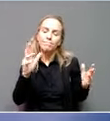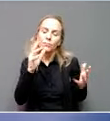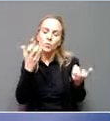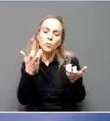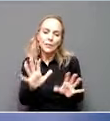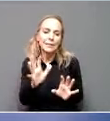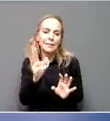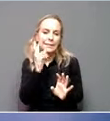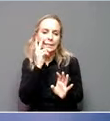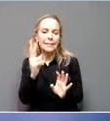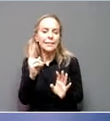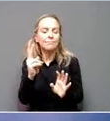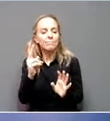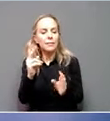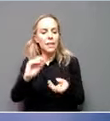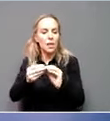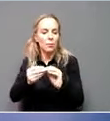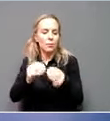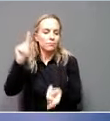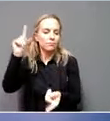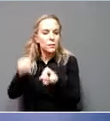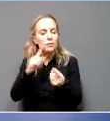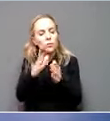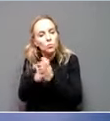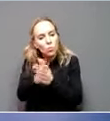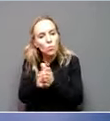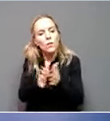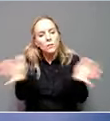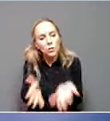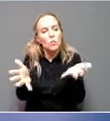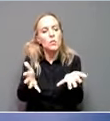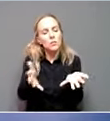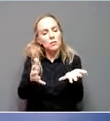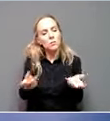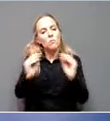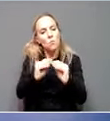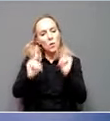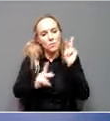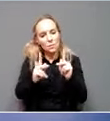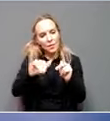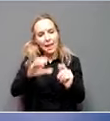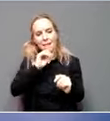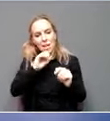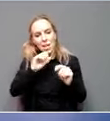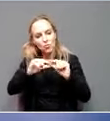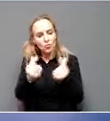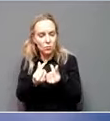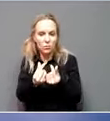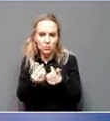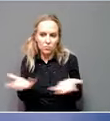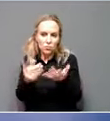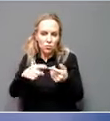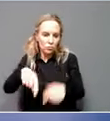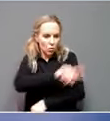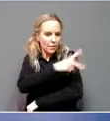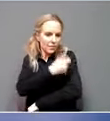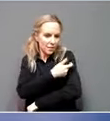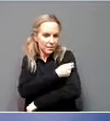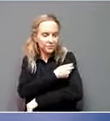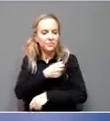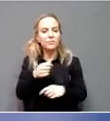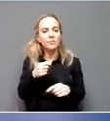demand. In other words, I hope we can continue to motivate more folks in this group to get their vaccine. And a 2% jump on 5